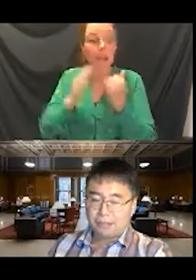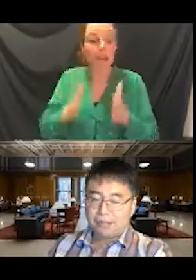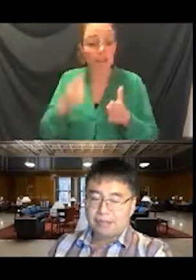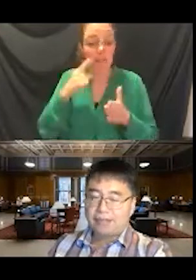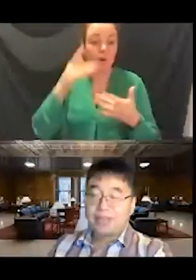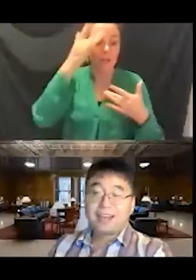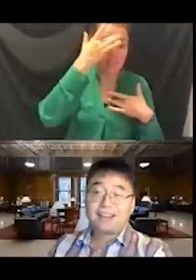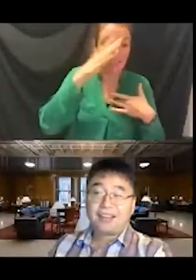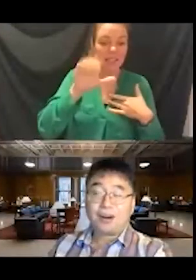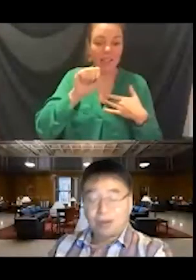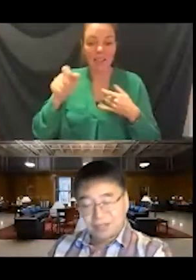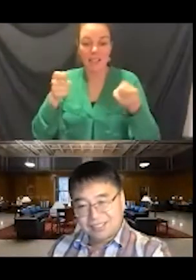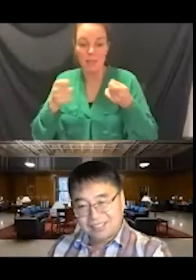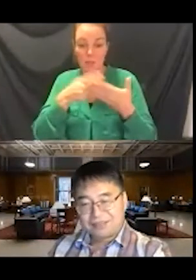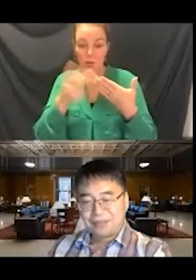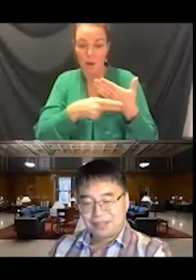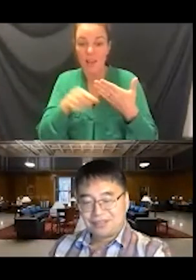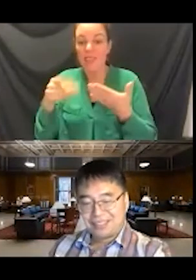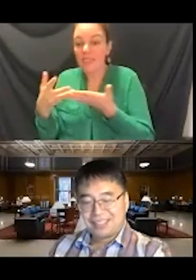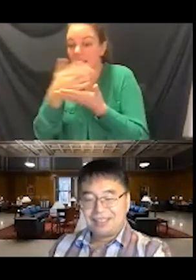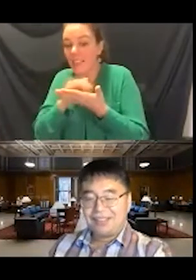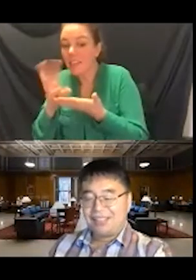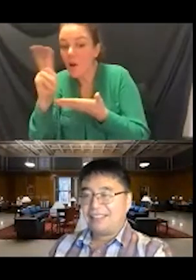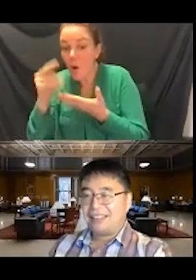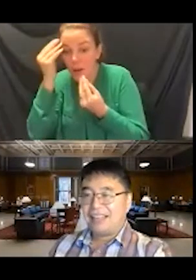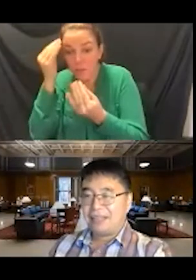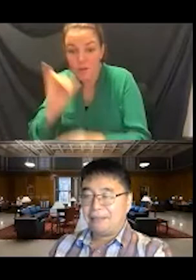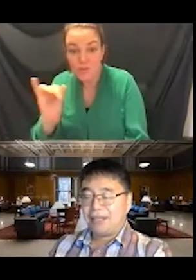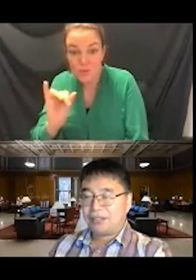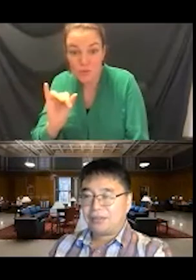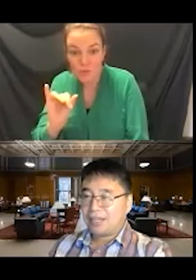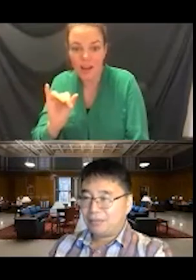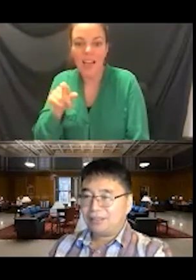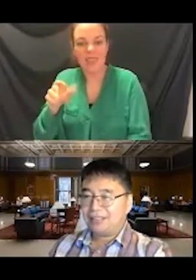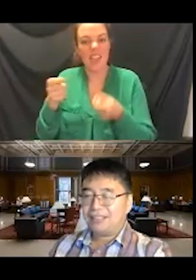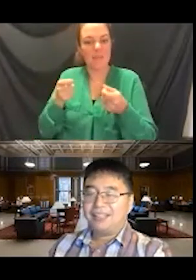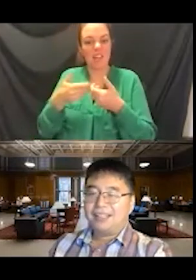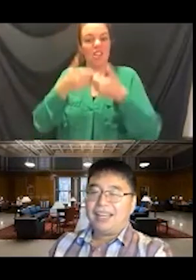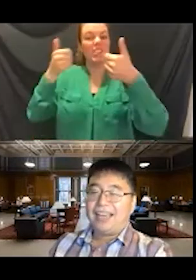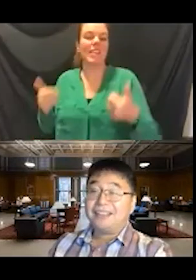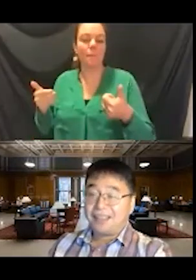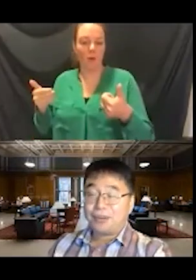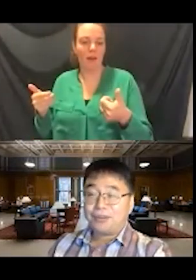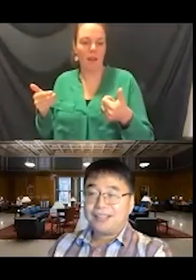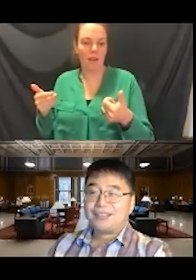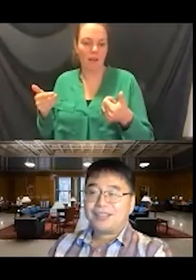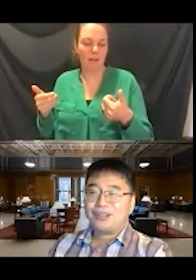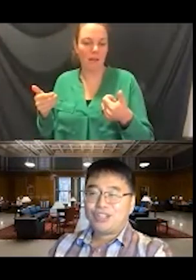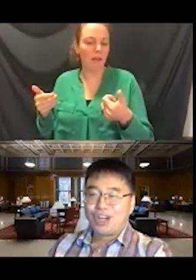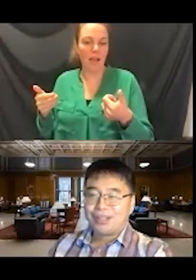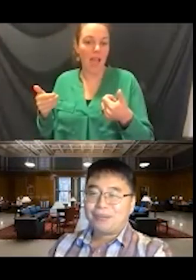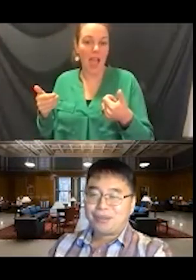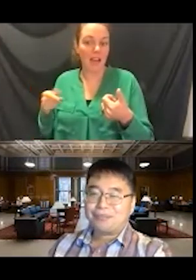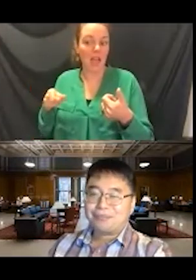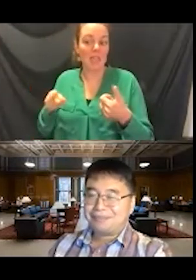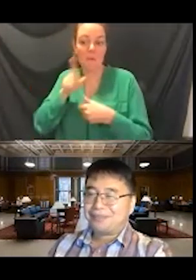management programs. And they collect their own clinical information, right? And they manage them separately. And they don't necessarily